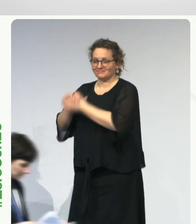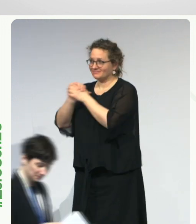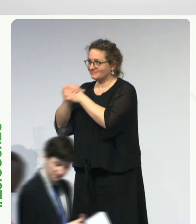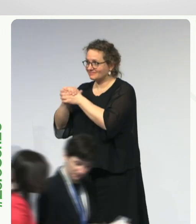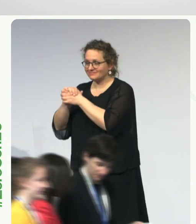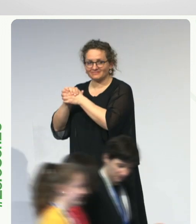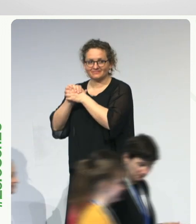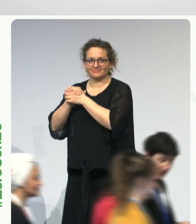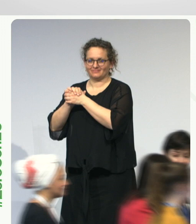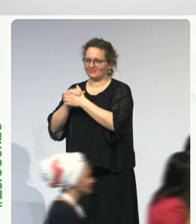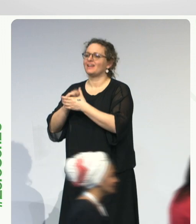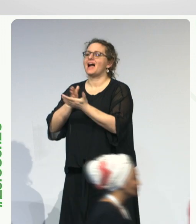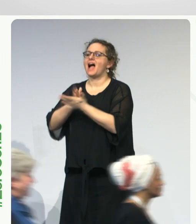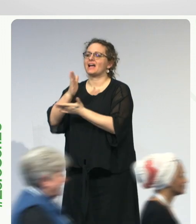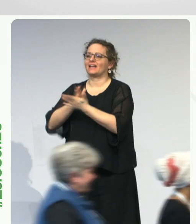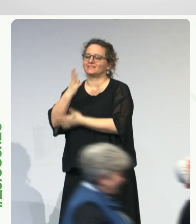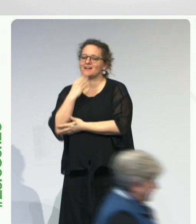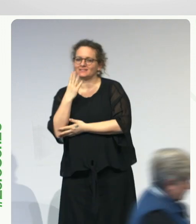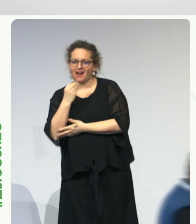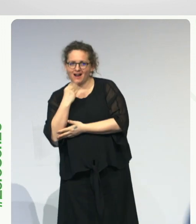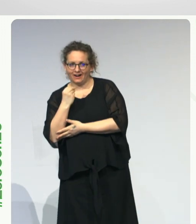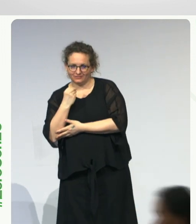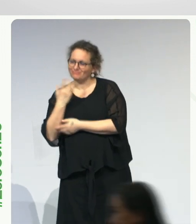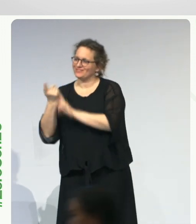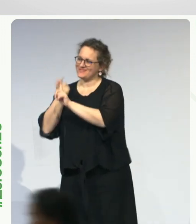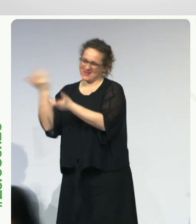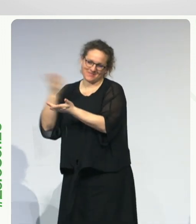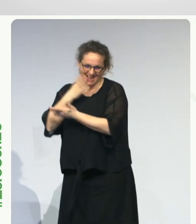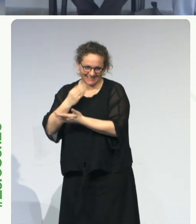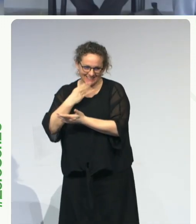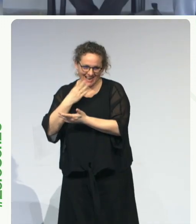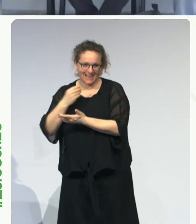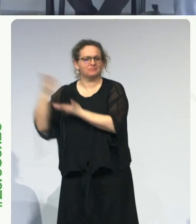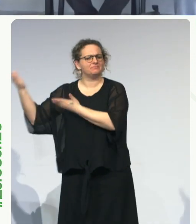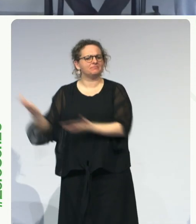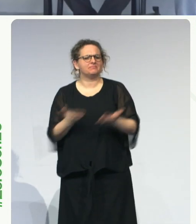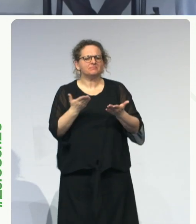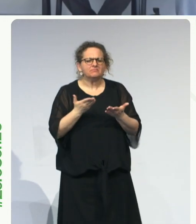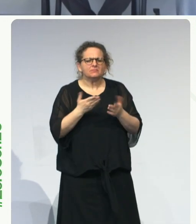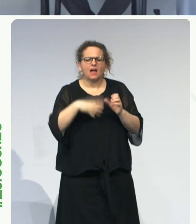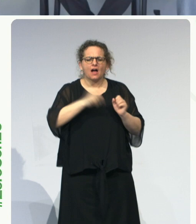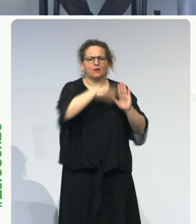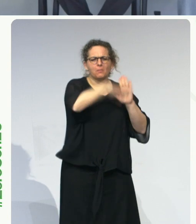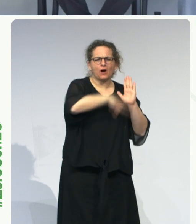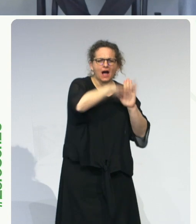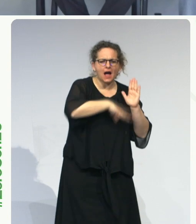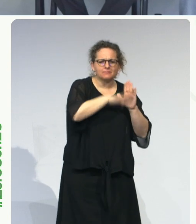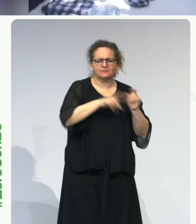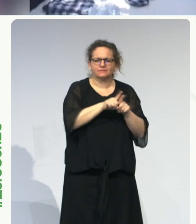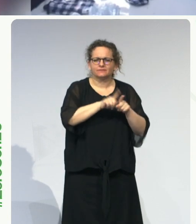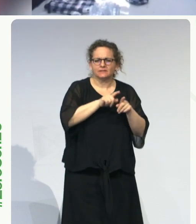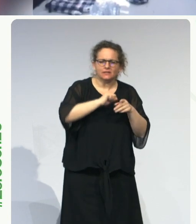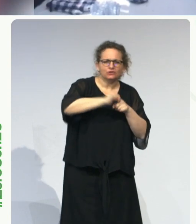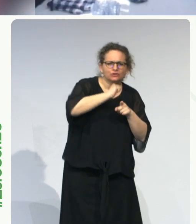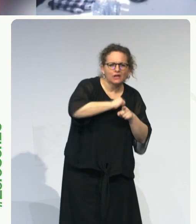Congratulations to Access Israel from Israel. Access Israel has developed a training program of lectures and personal meetings for